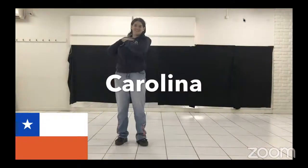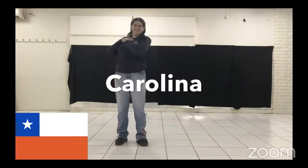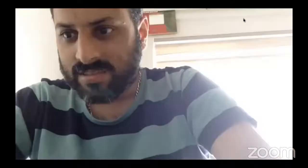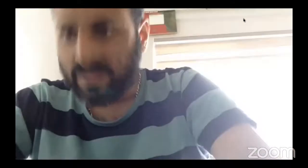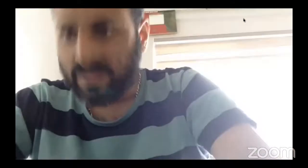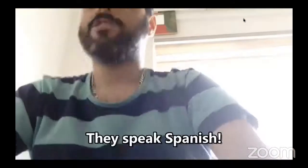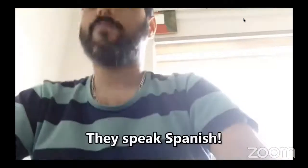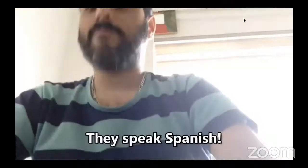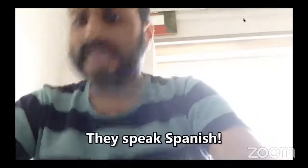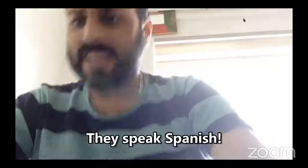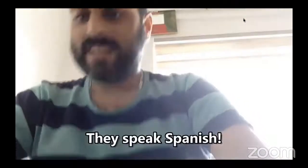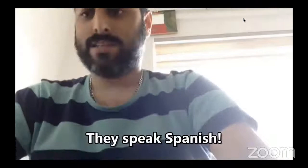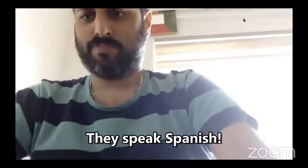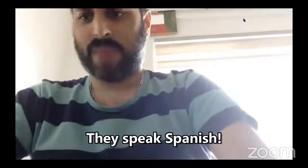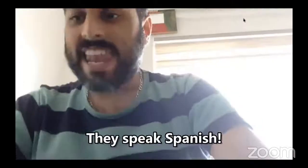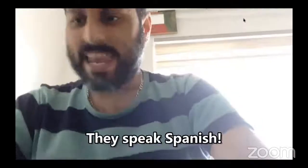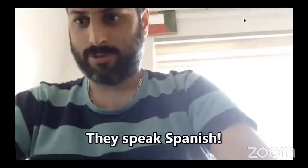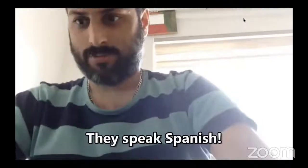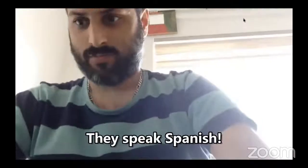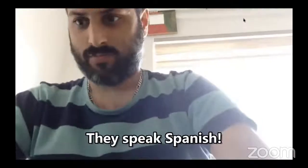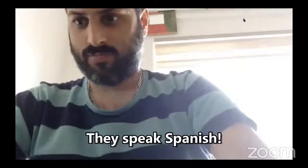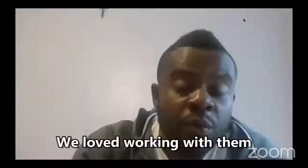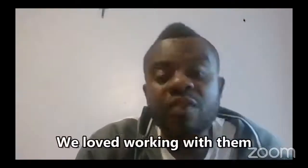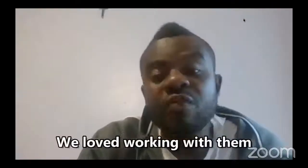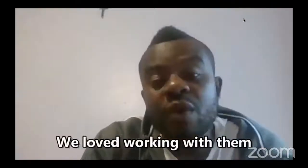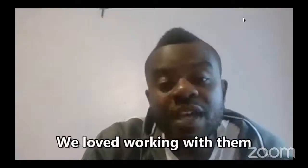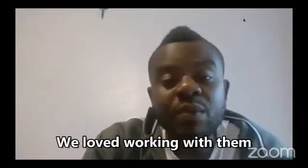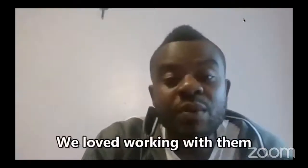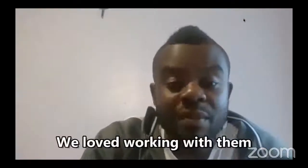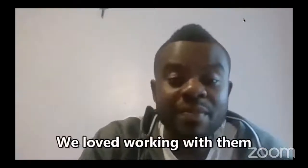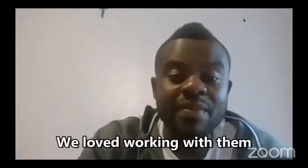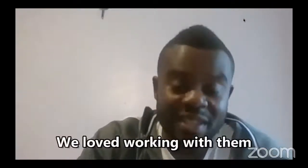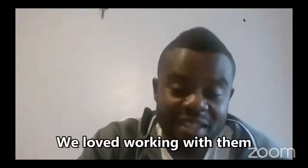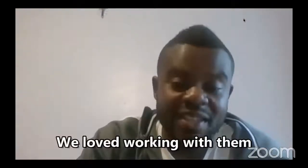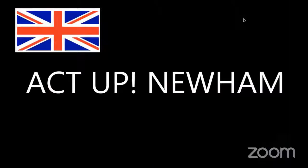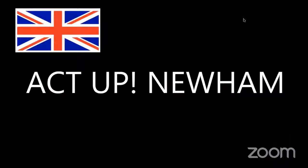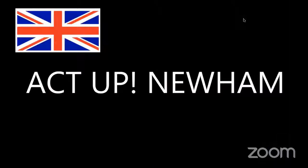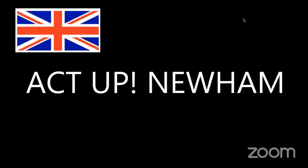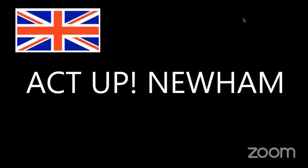Carolina. Speak Spanish. We love work with them.